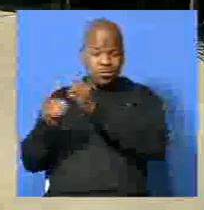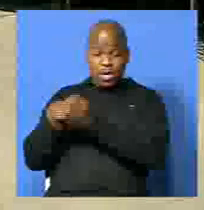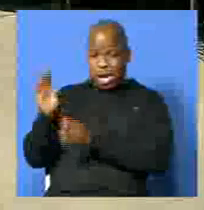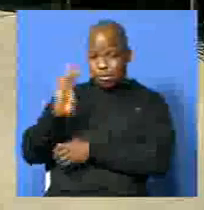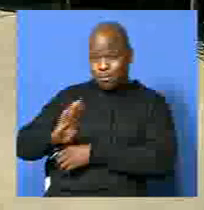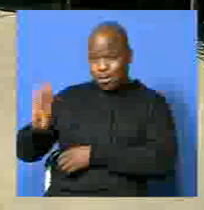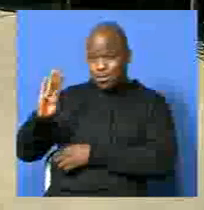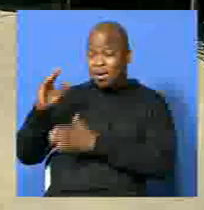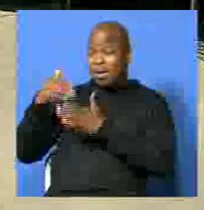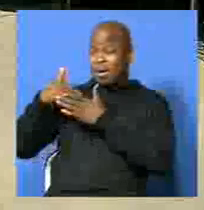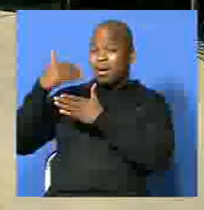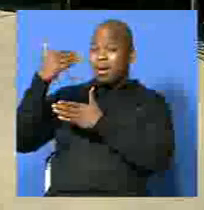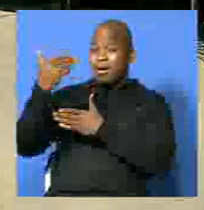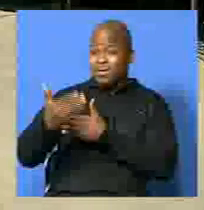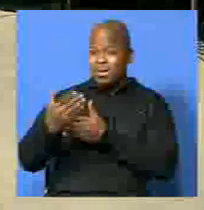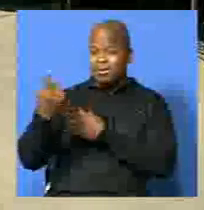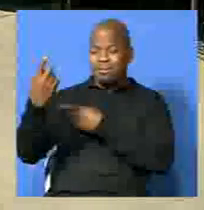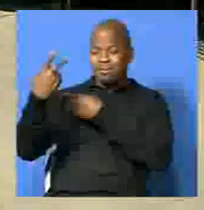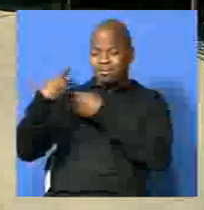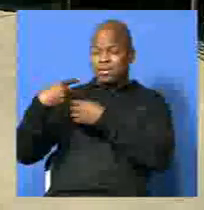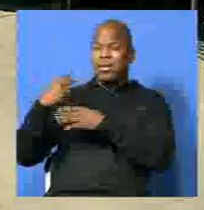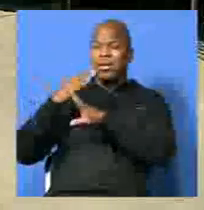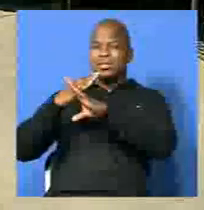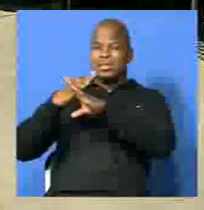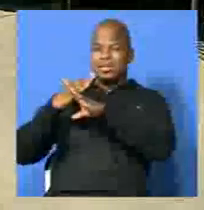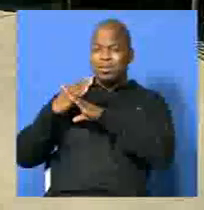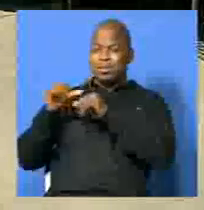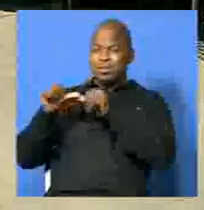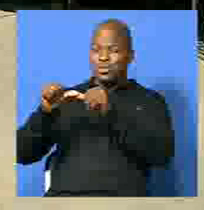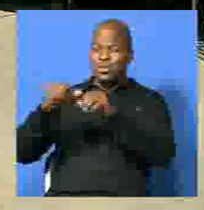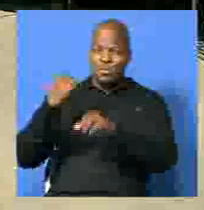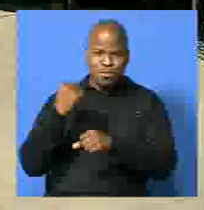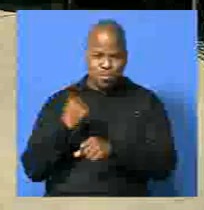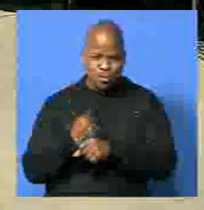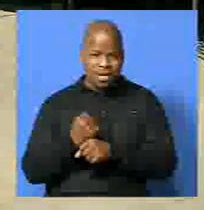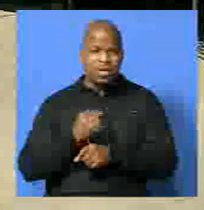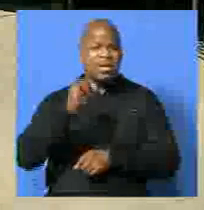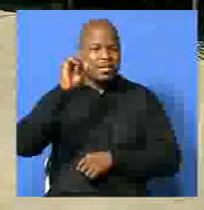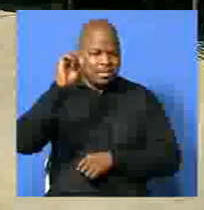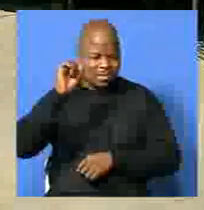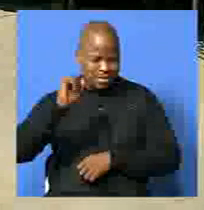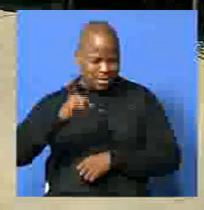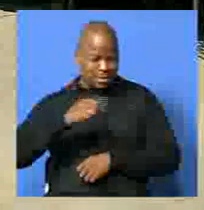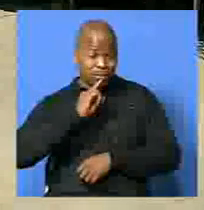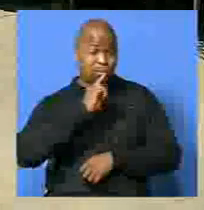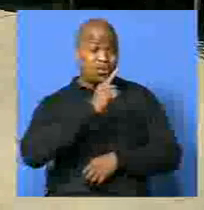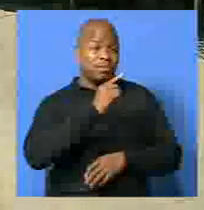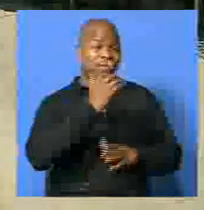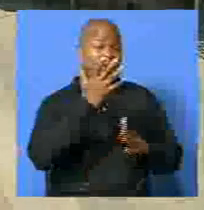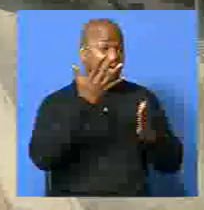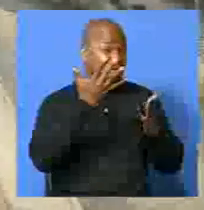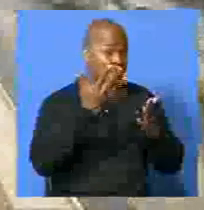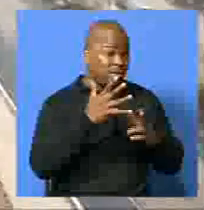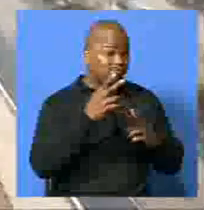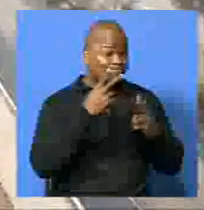me tla re mara gore ba re bona ba setse ba tla go hatla la Zambia go ta go tsone se tiro ka kwano e ra di ka dintseng ka tedi tiragalo gore gore ga ba tswa mo